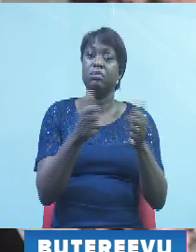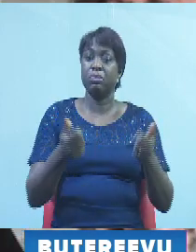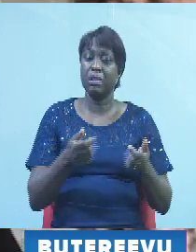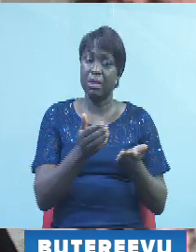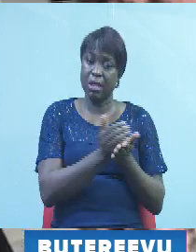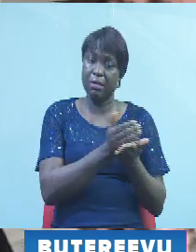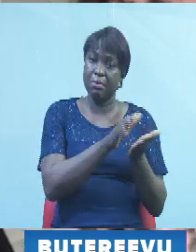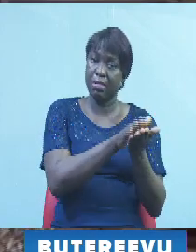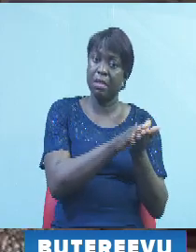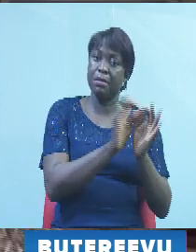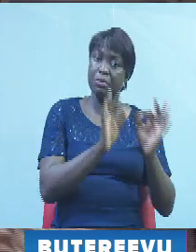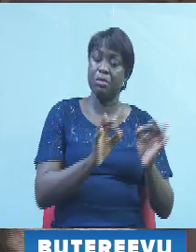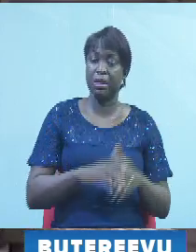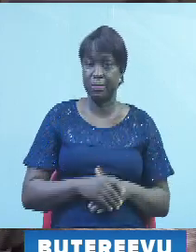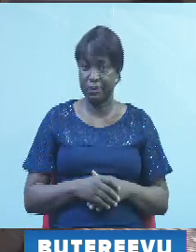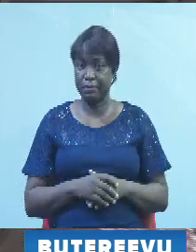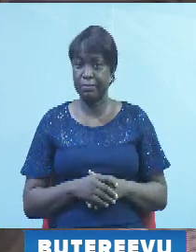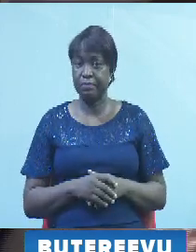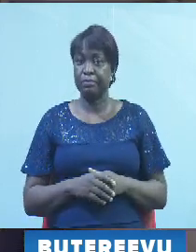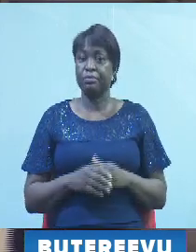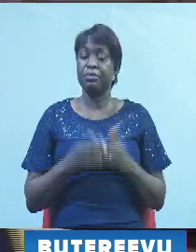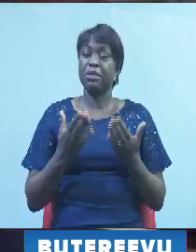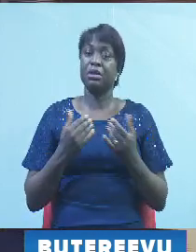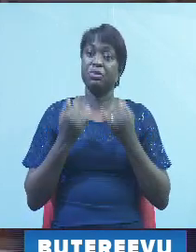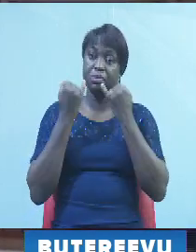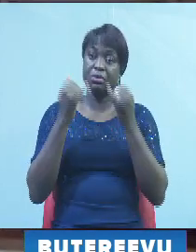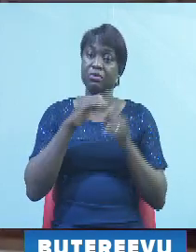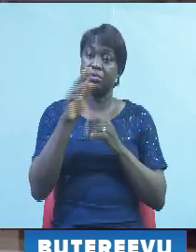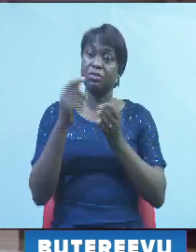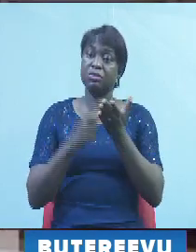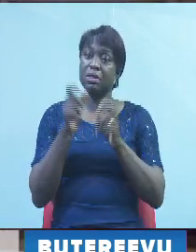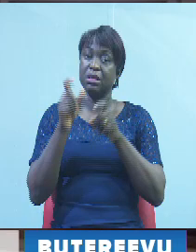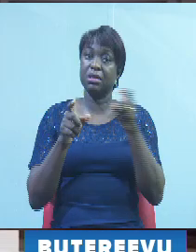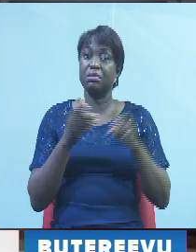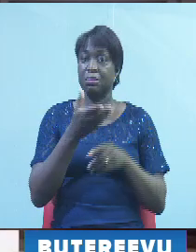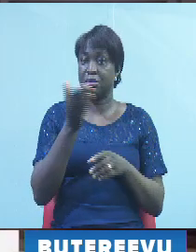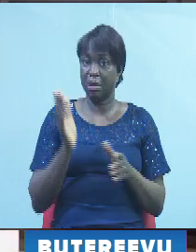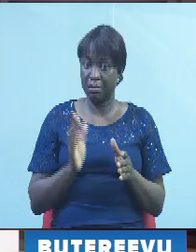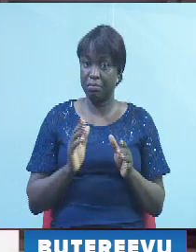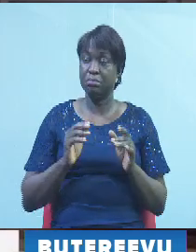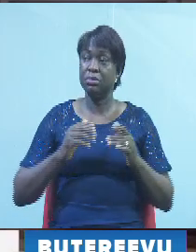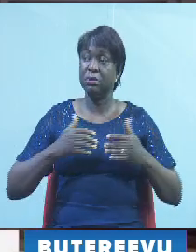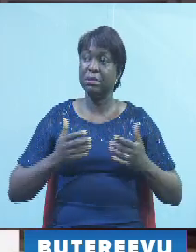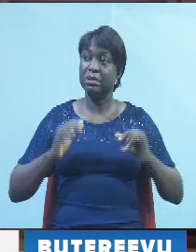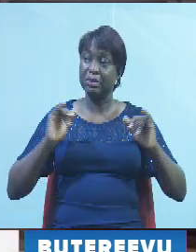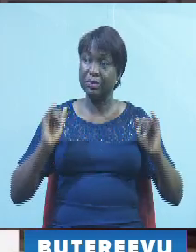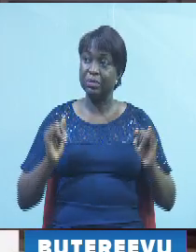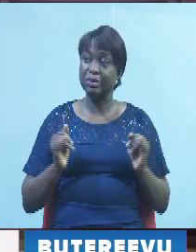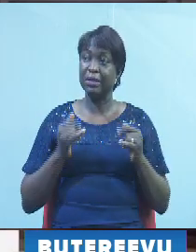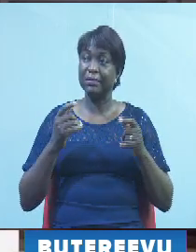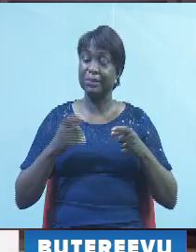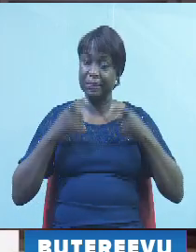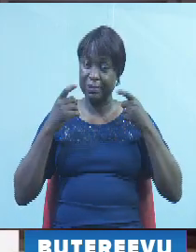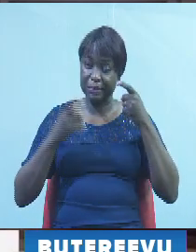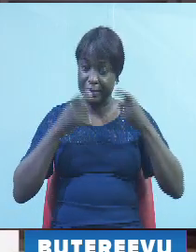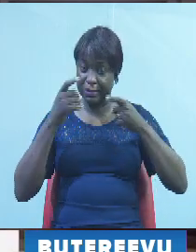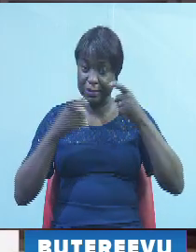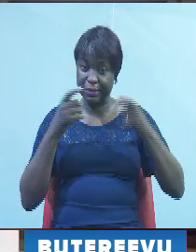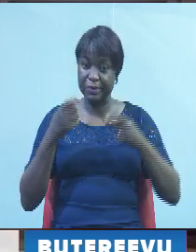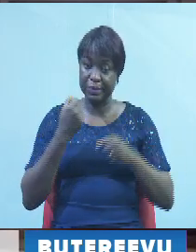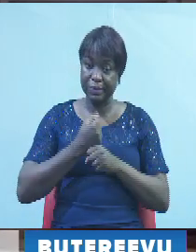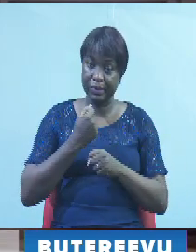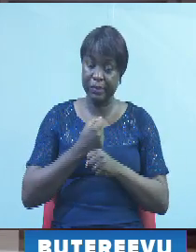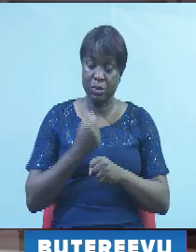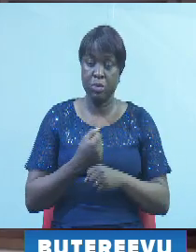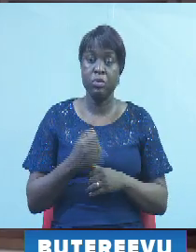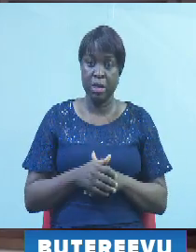ziterekebwa bulungi asobole okuzifuna. Njagala okukakasa buli munnayuganda ali eyo nti tugenda kukola kyonna kye tusobodde kye tunaaba tusobodde mu